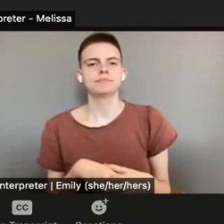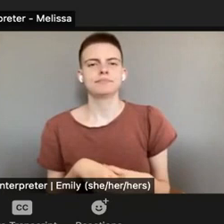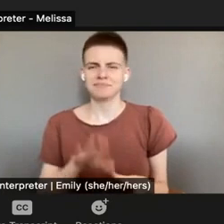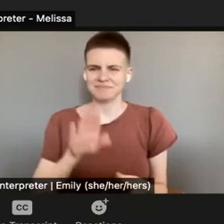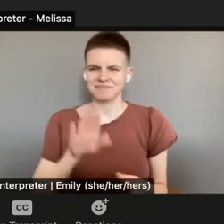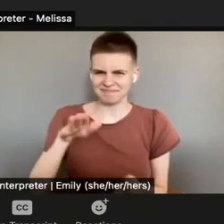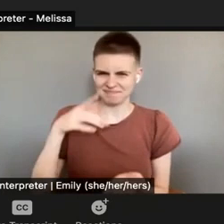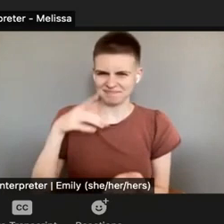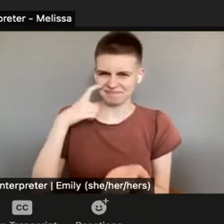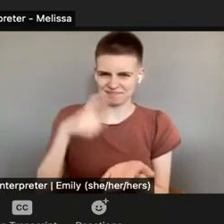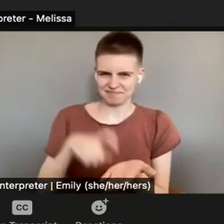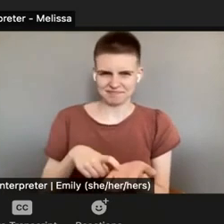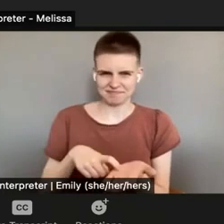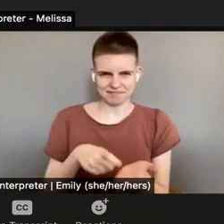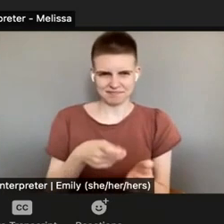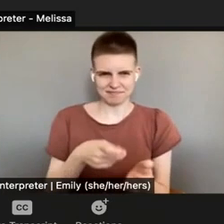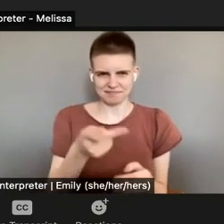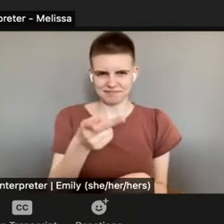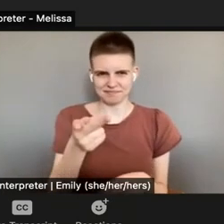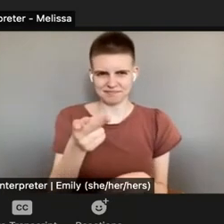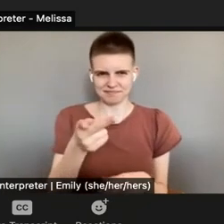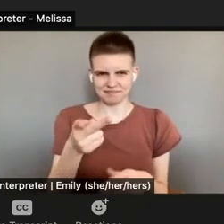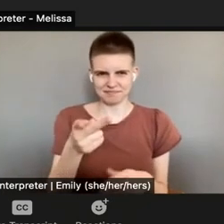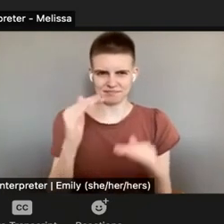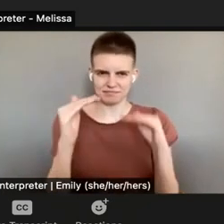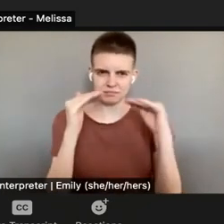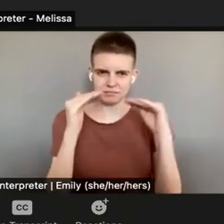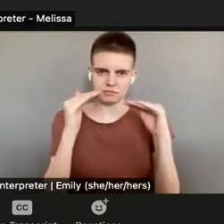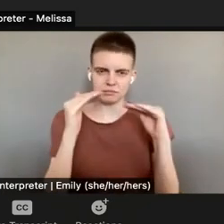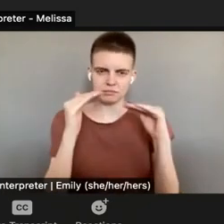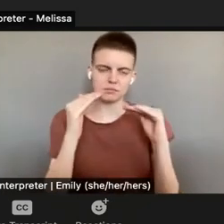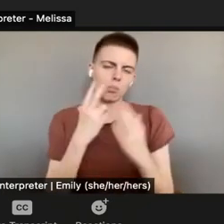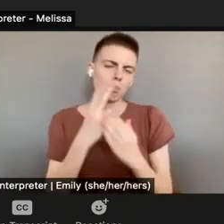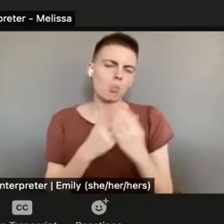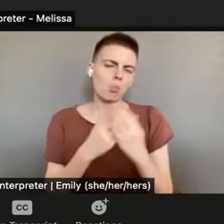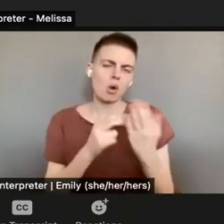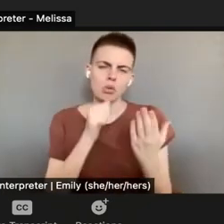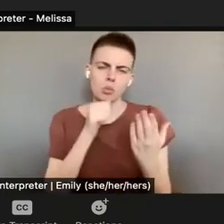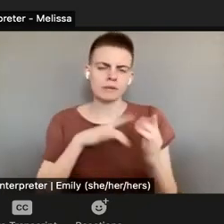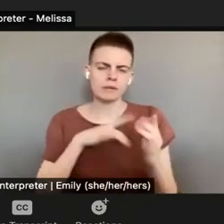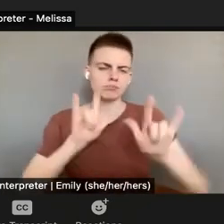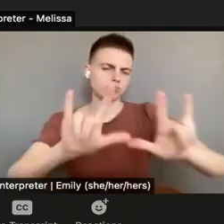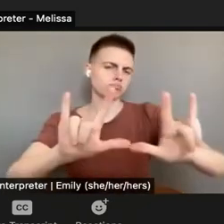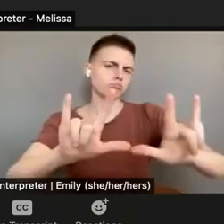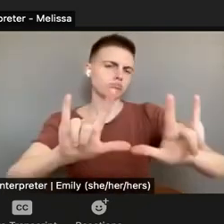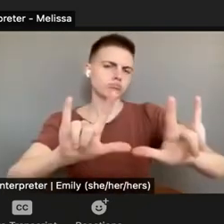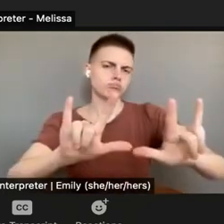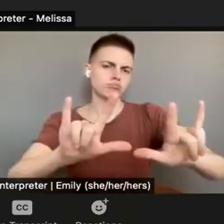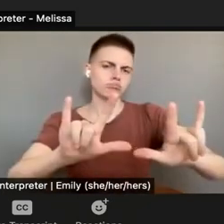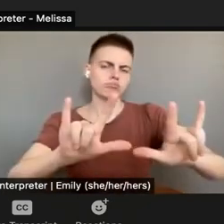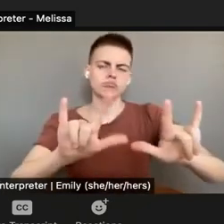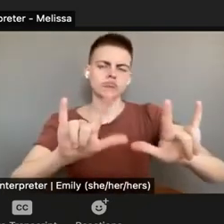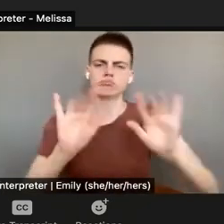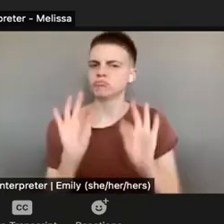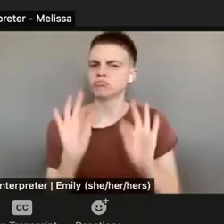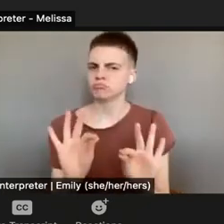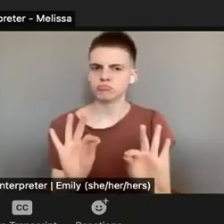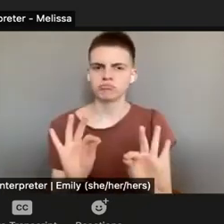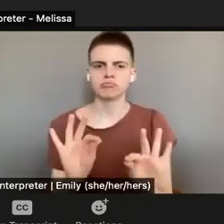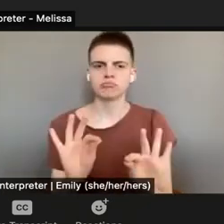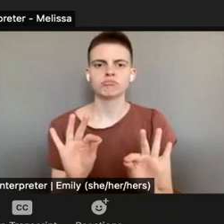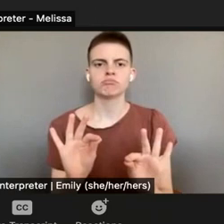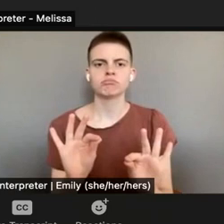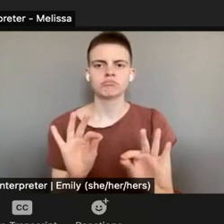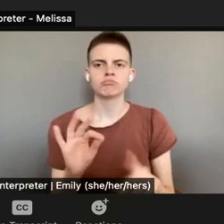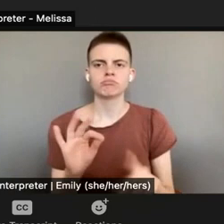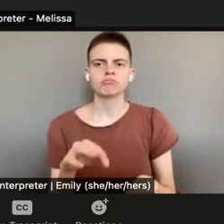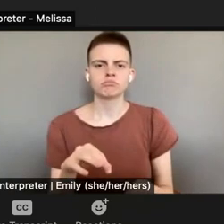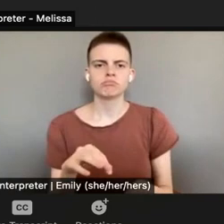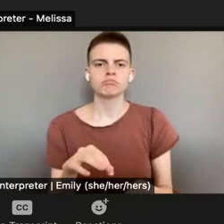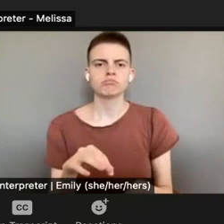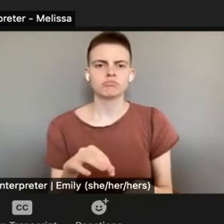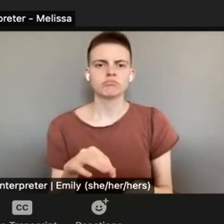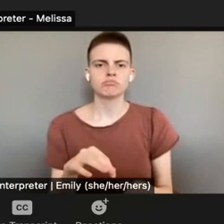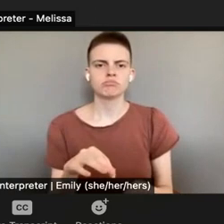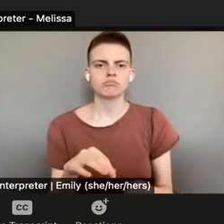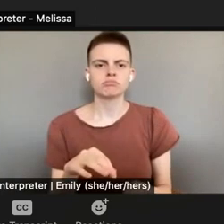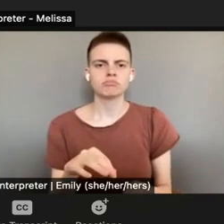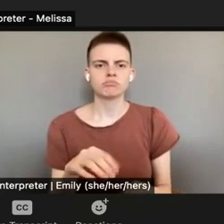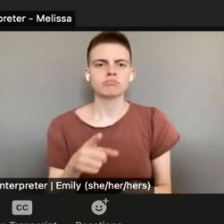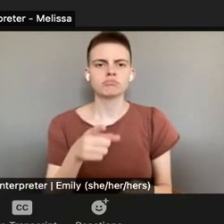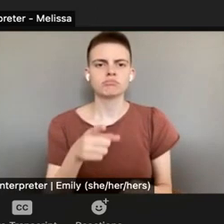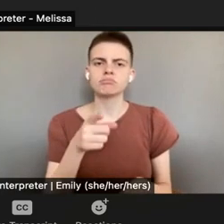adults again, I love these women, but they've kind of preempted Jim's